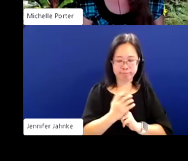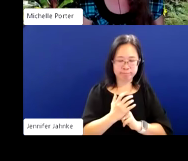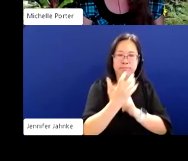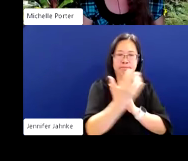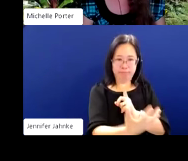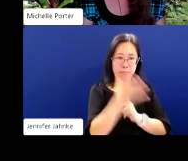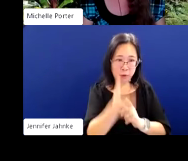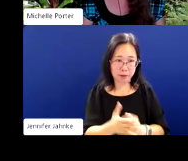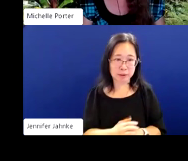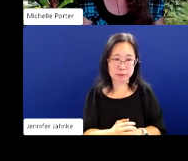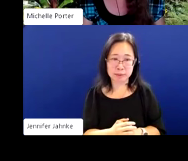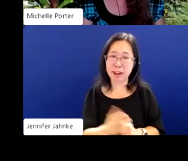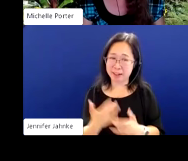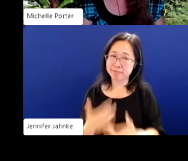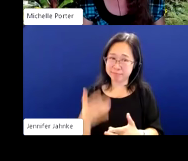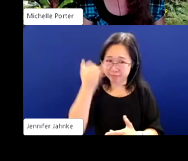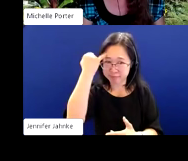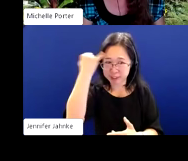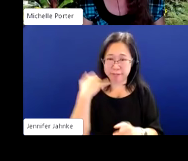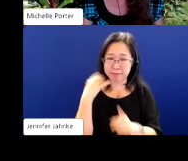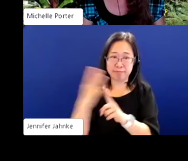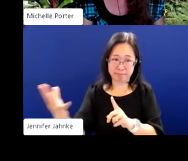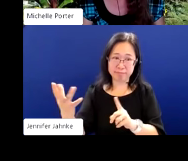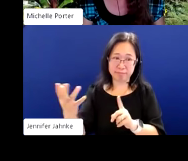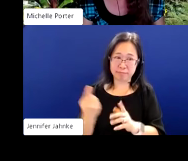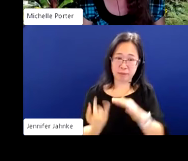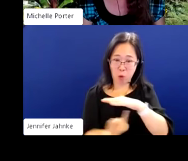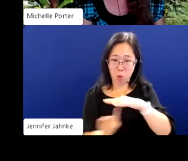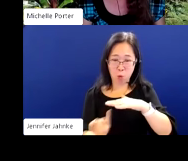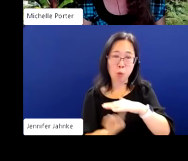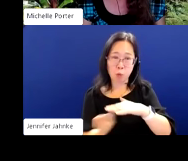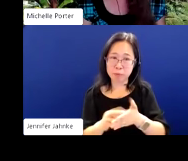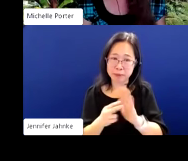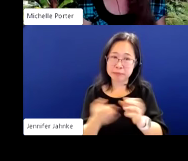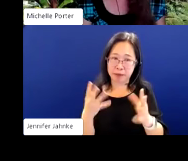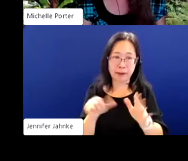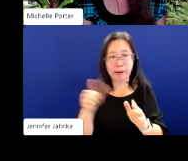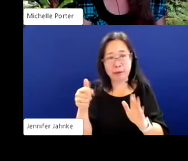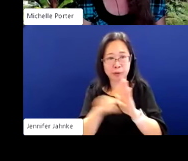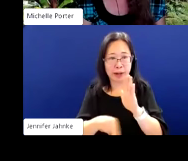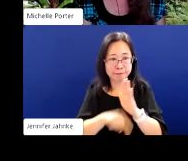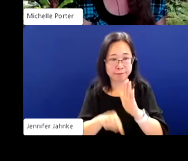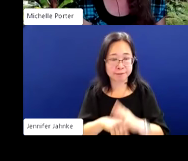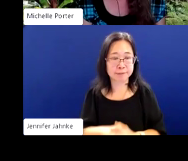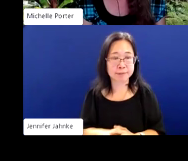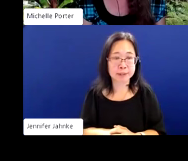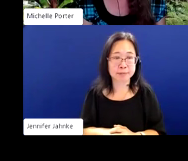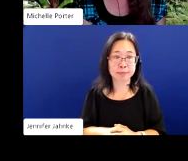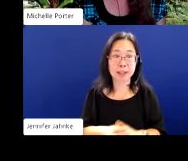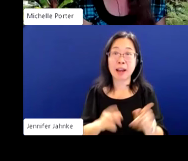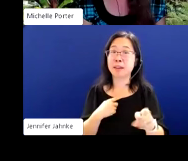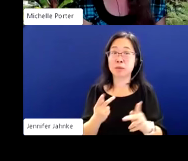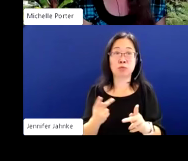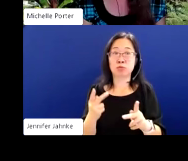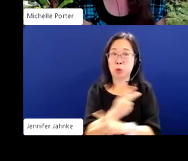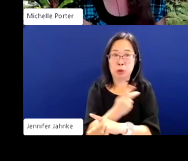consequences associated with social isolation and loneliness. And then perhaps most